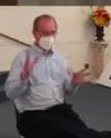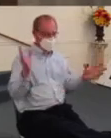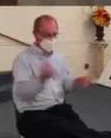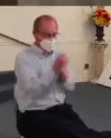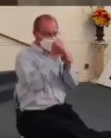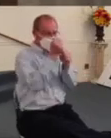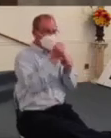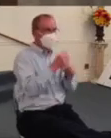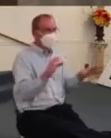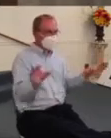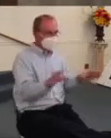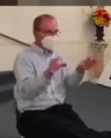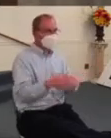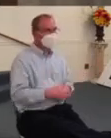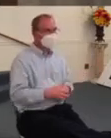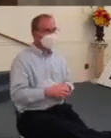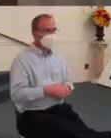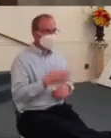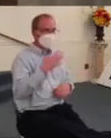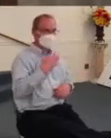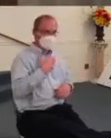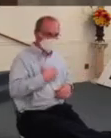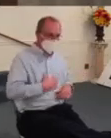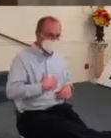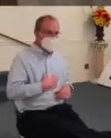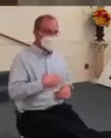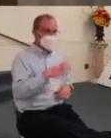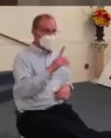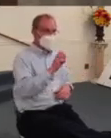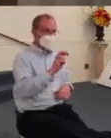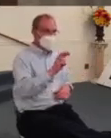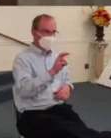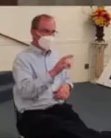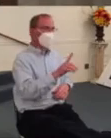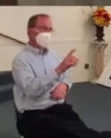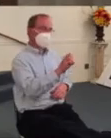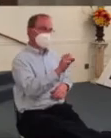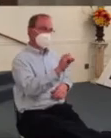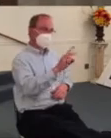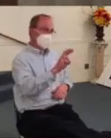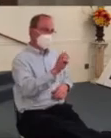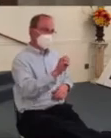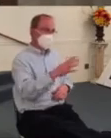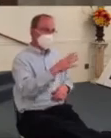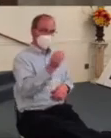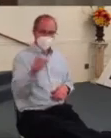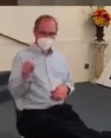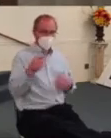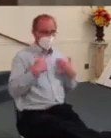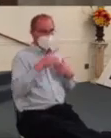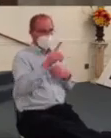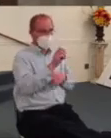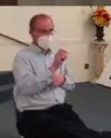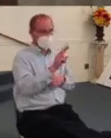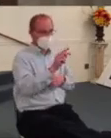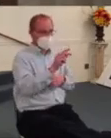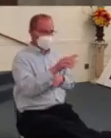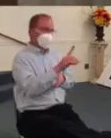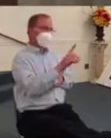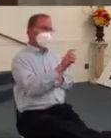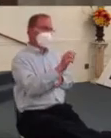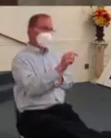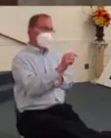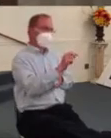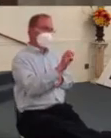Desire, and she had determination. But let's look at Jesus before our time is all